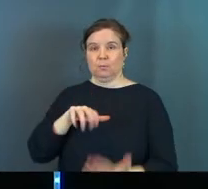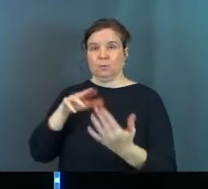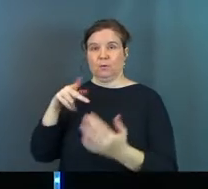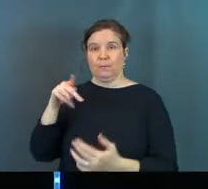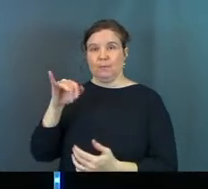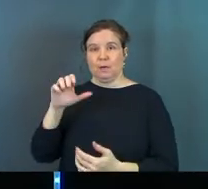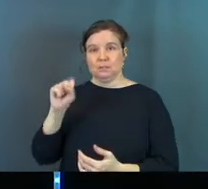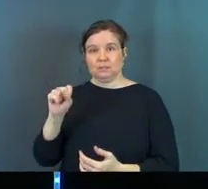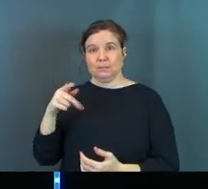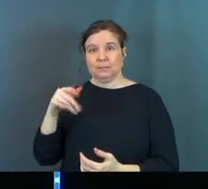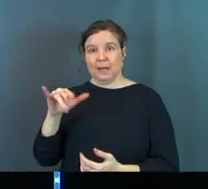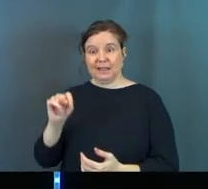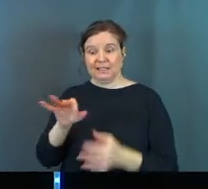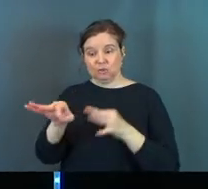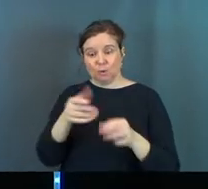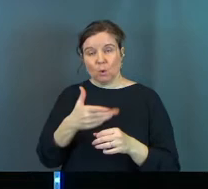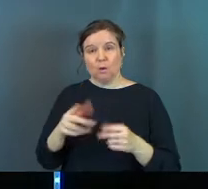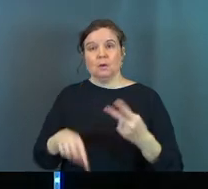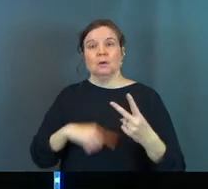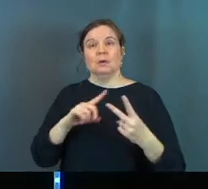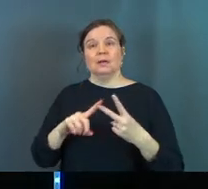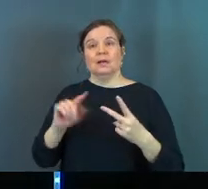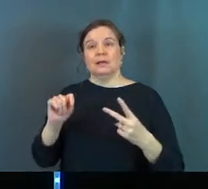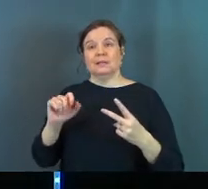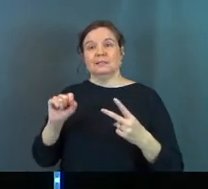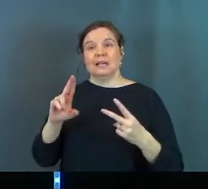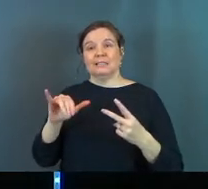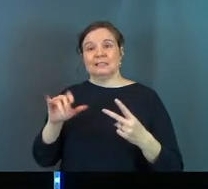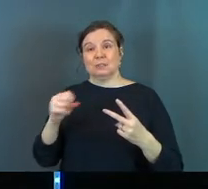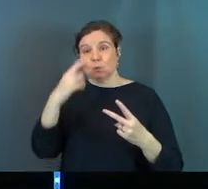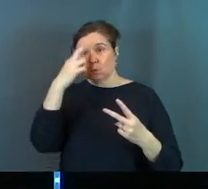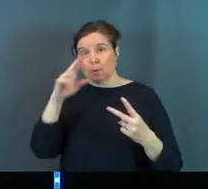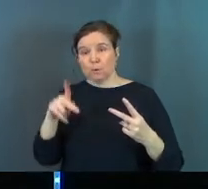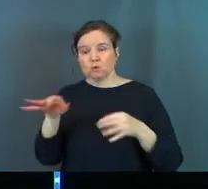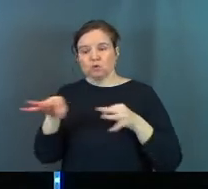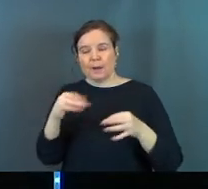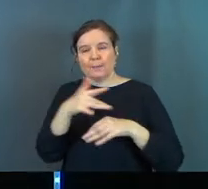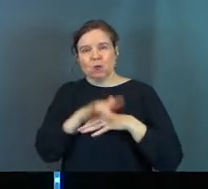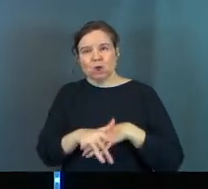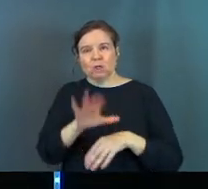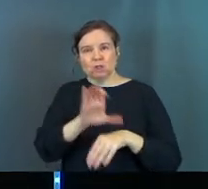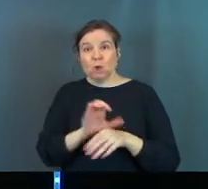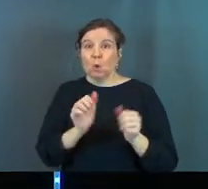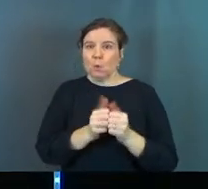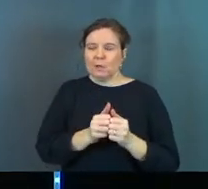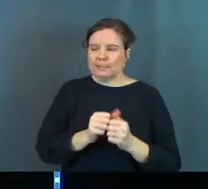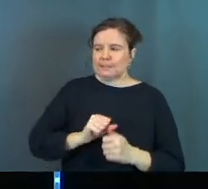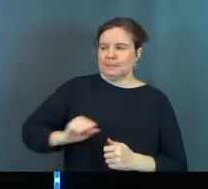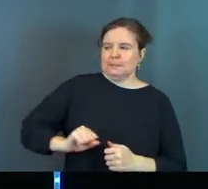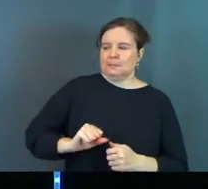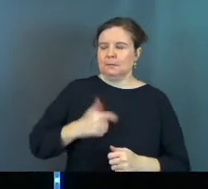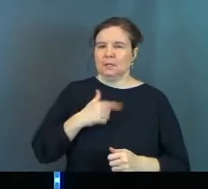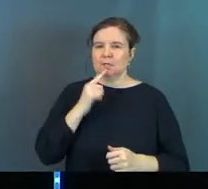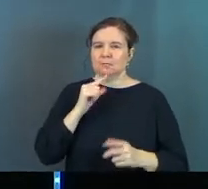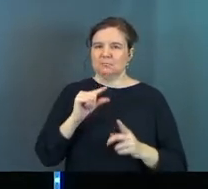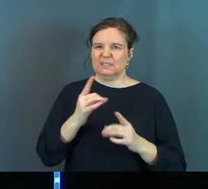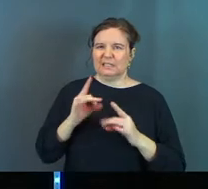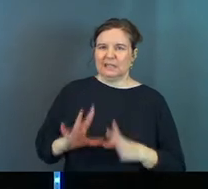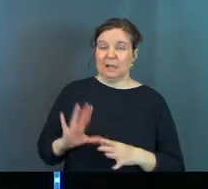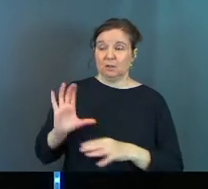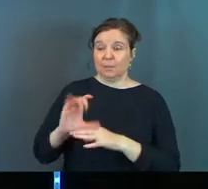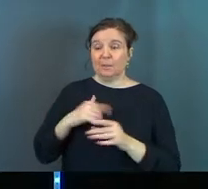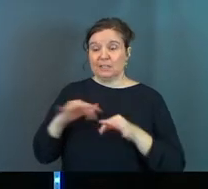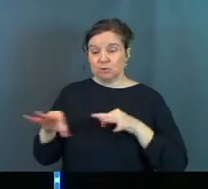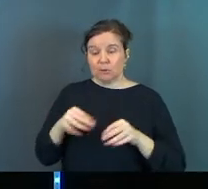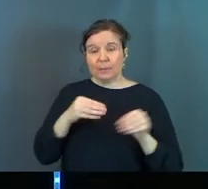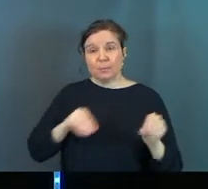describes the entire thing. Tacitus is a Roman person who described the early church, again, with hostility in his words, describes this